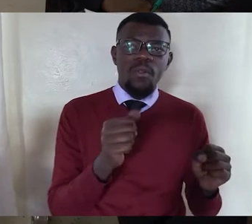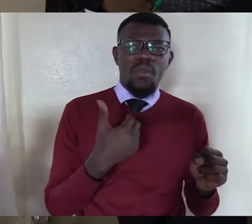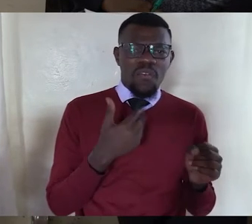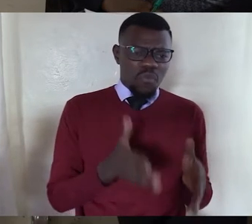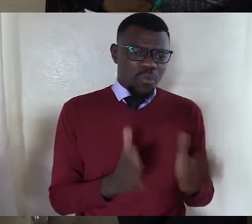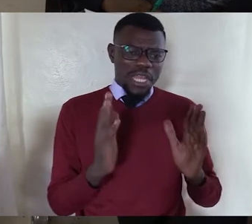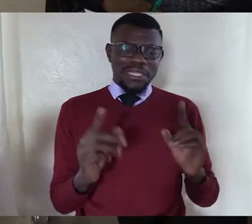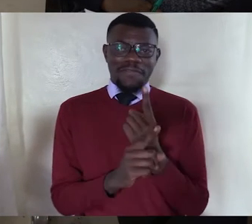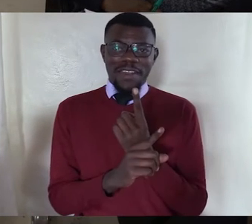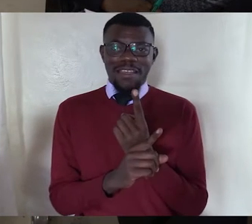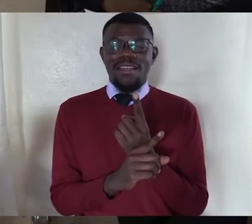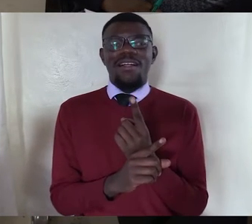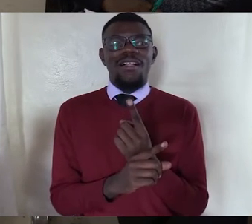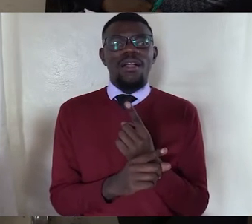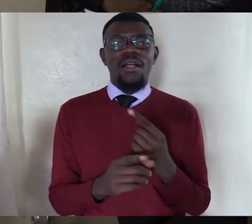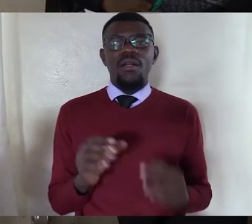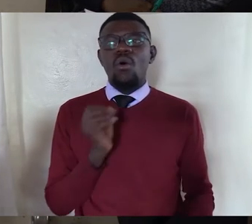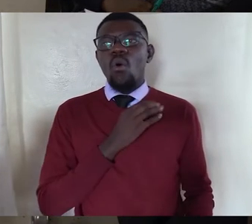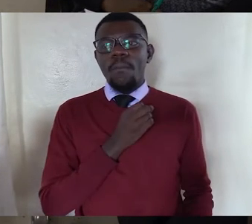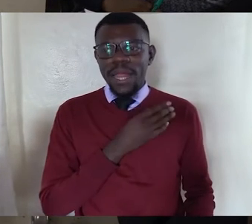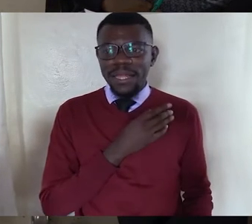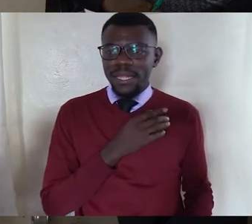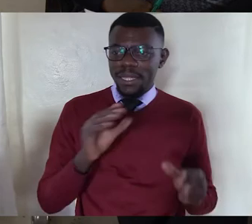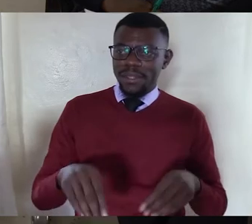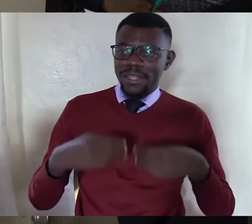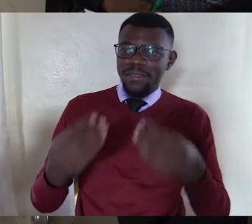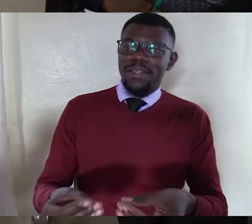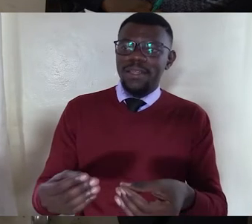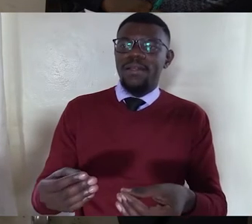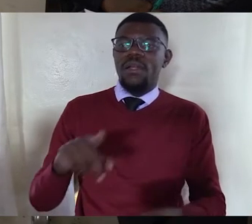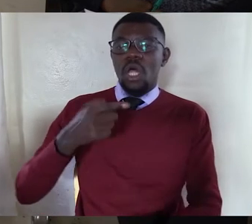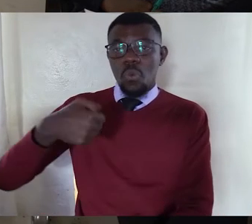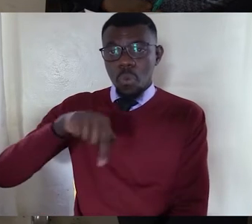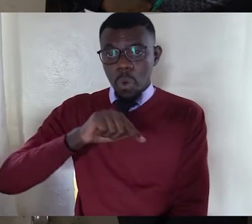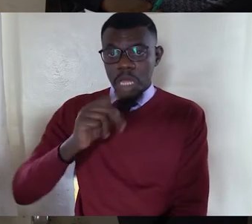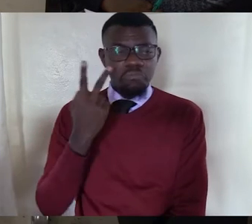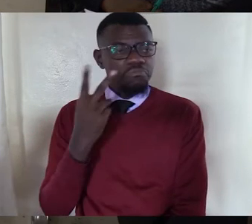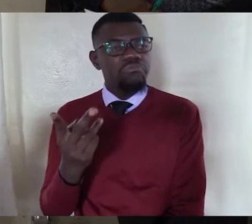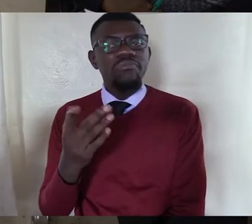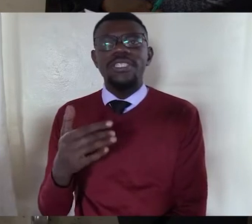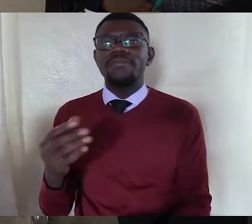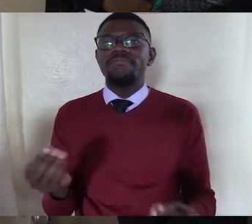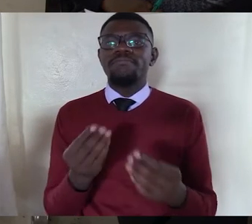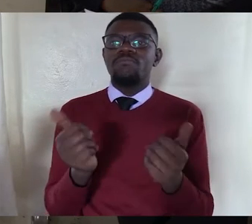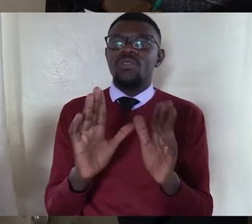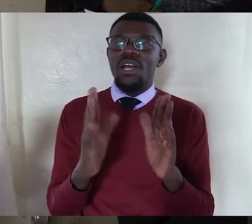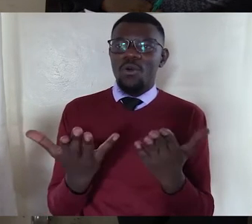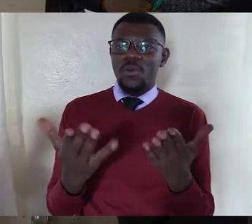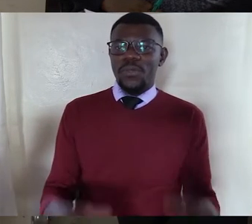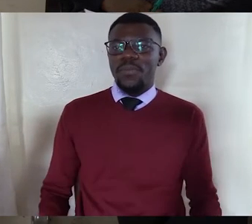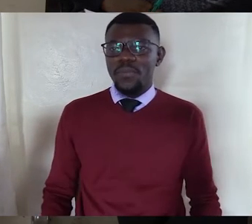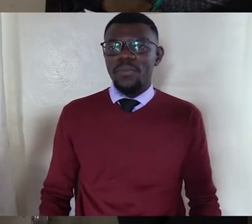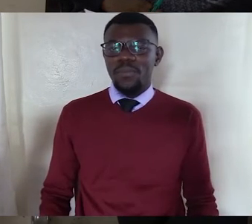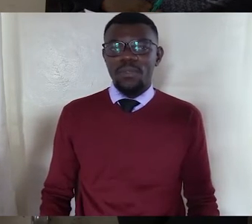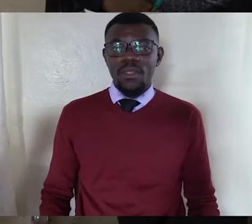you can use to even give your complaints, and we will be able to look at which police station to address and how we can address it. So that